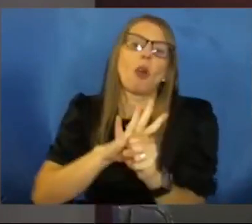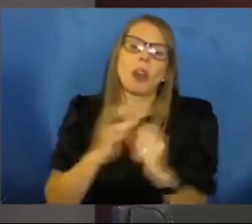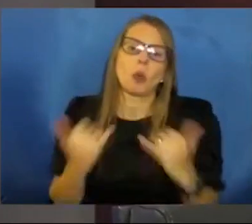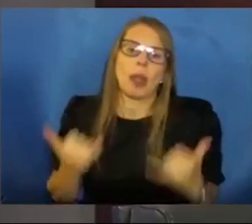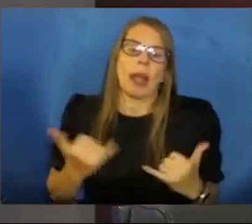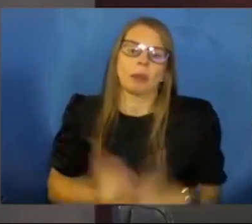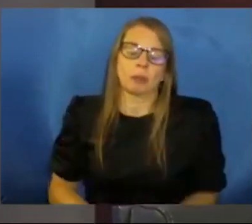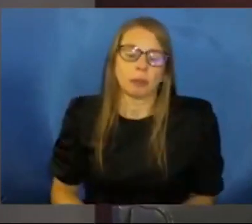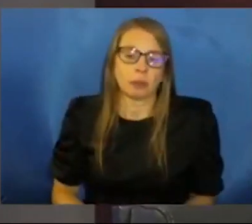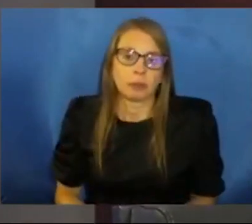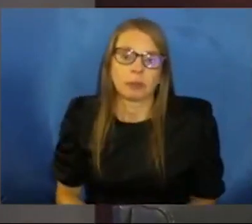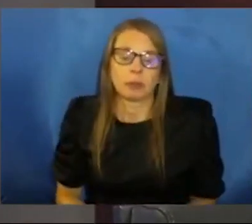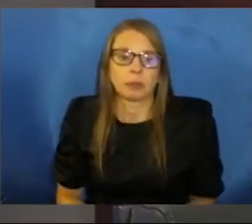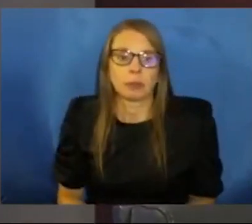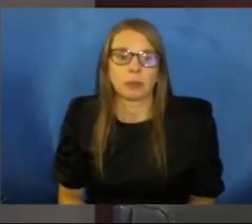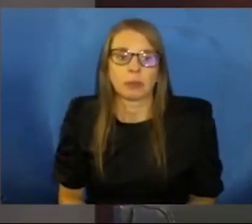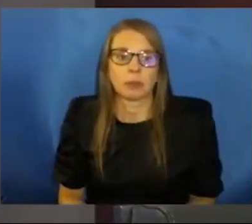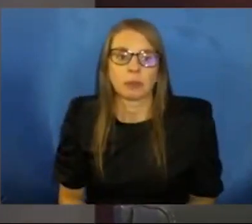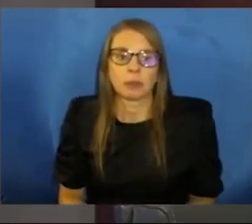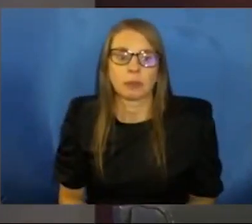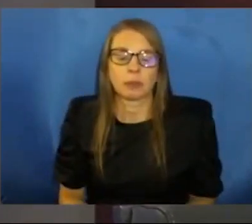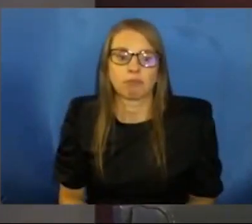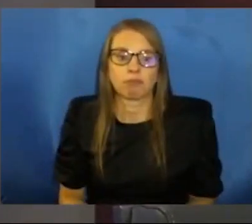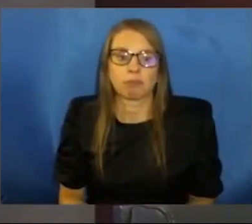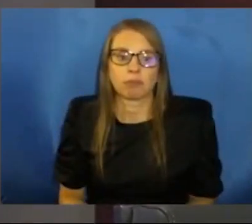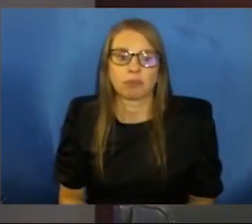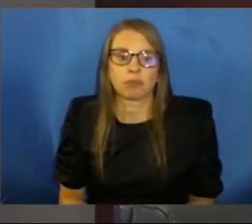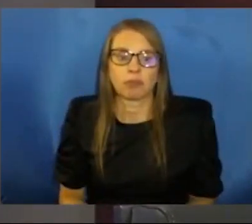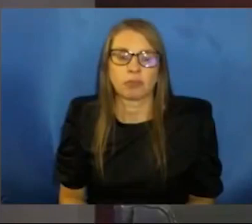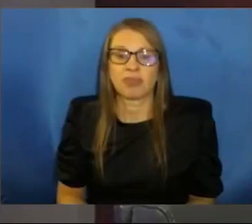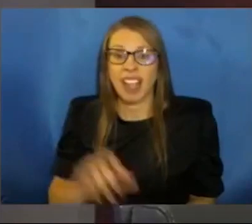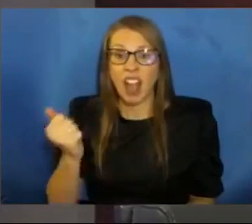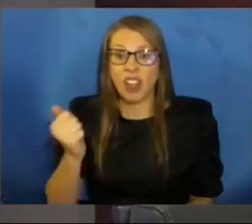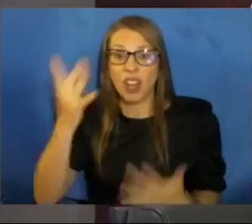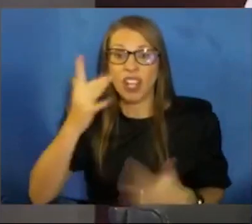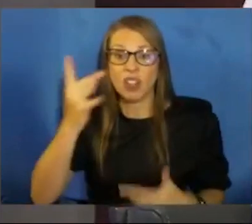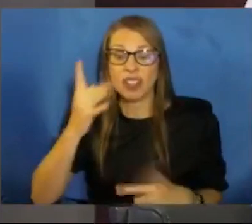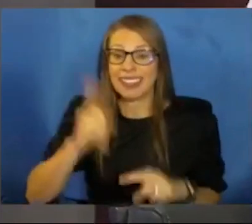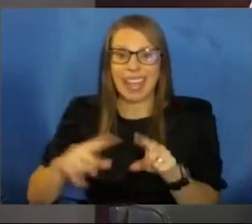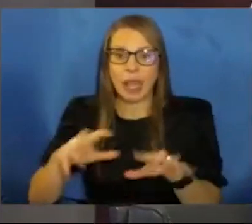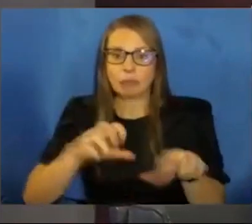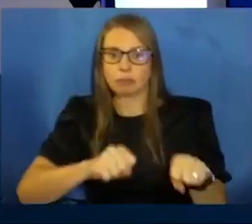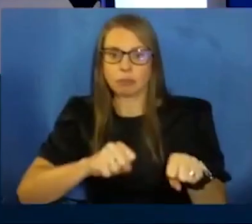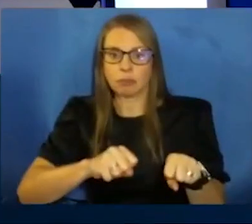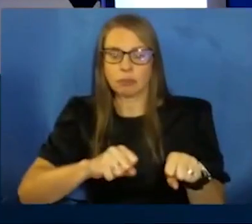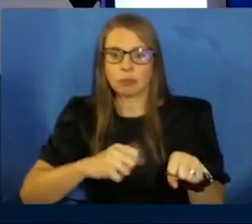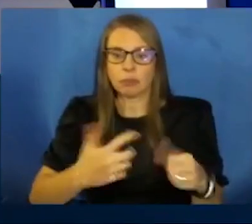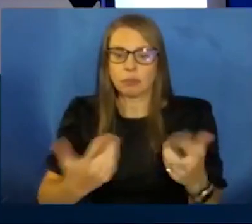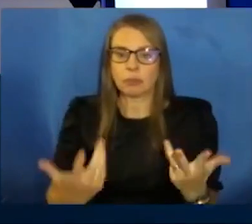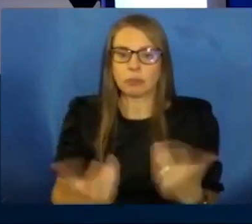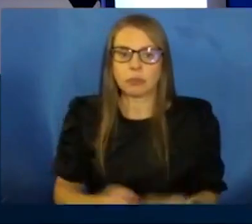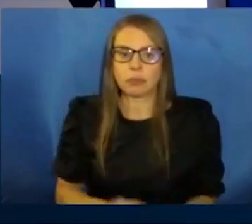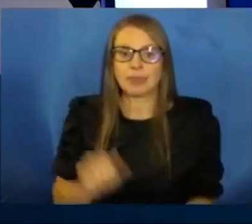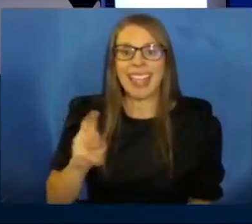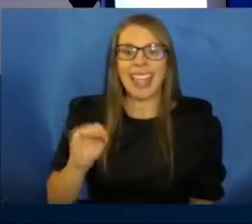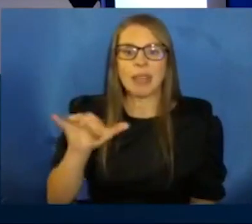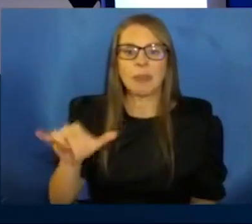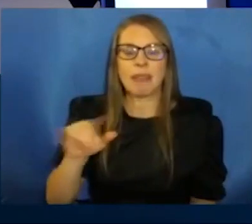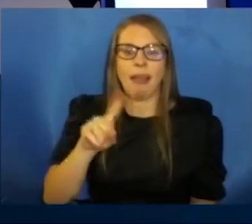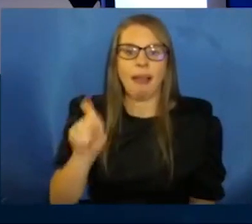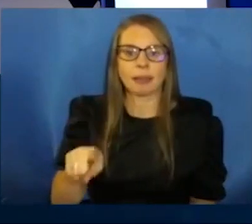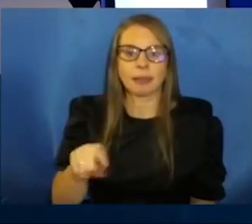have 90 patients, including our acute and our recovered patients. Those are 90 beds that are being occupied